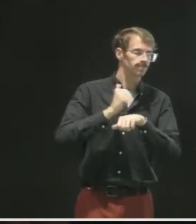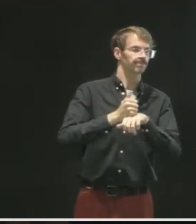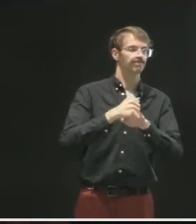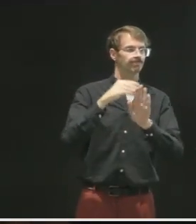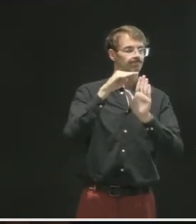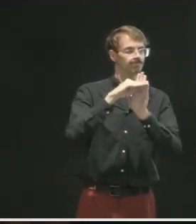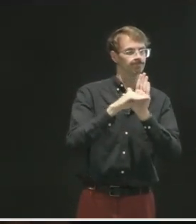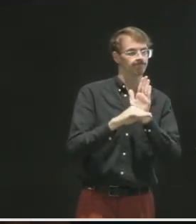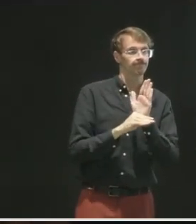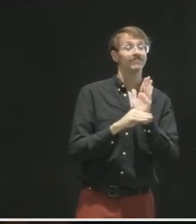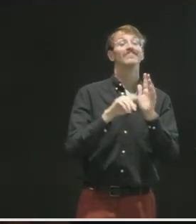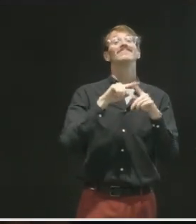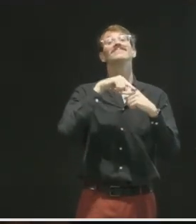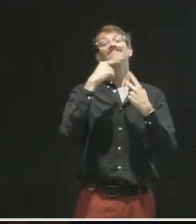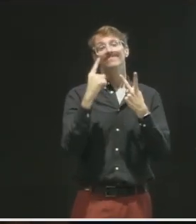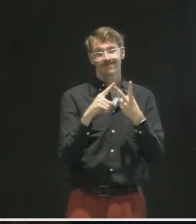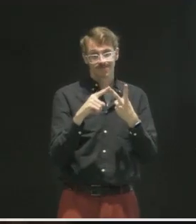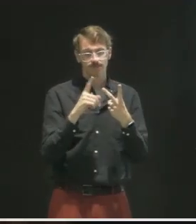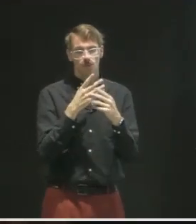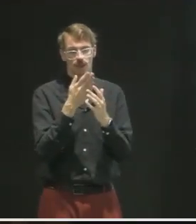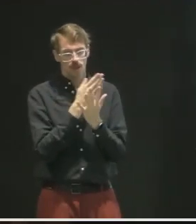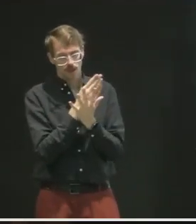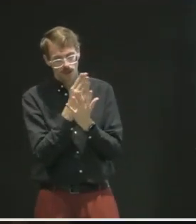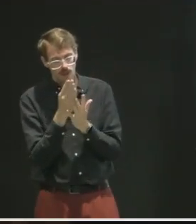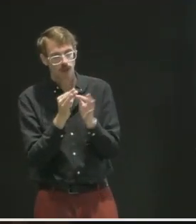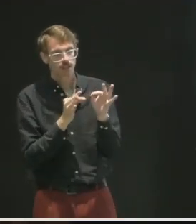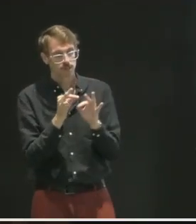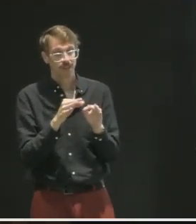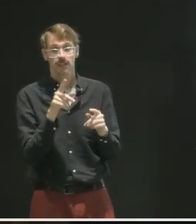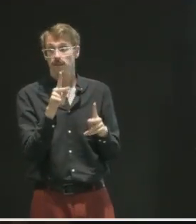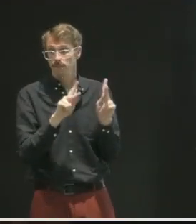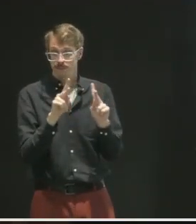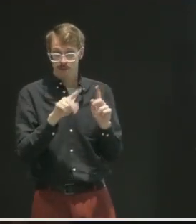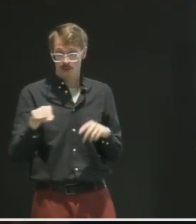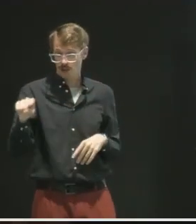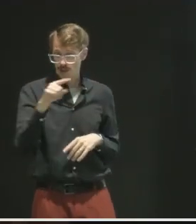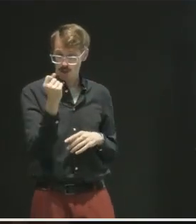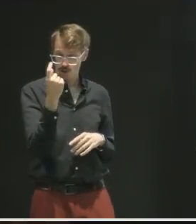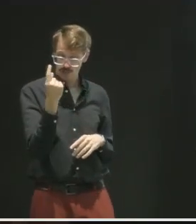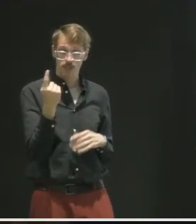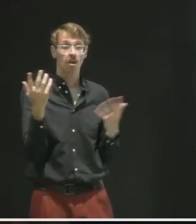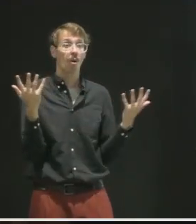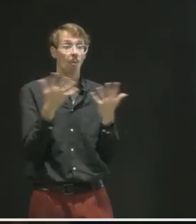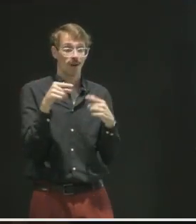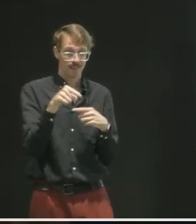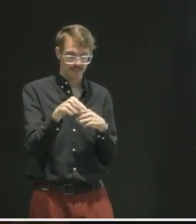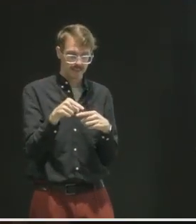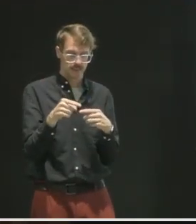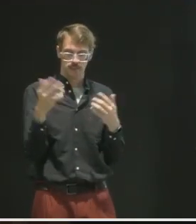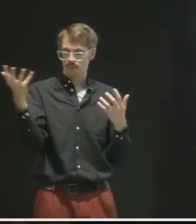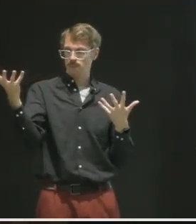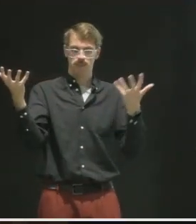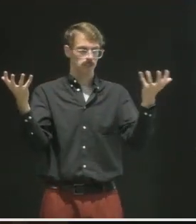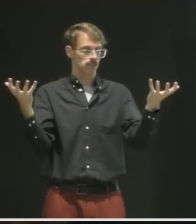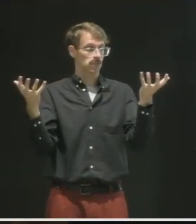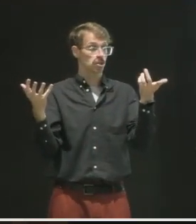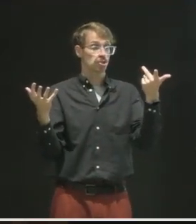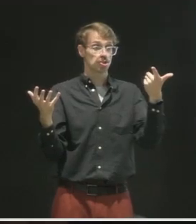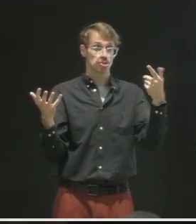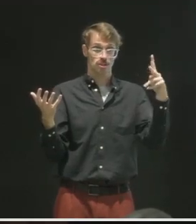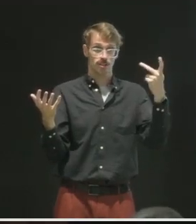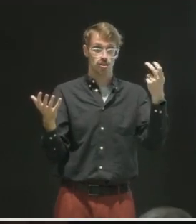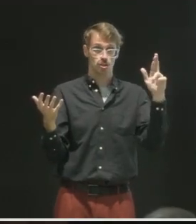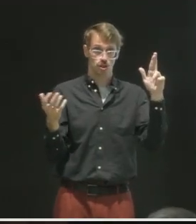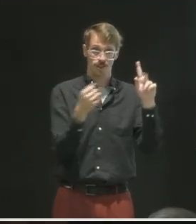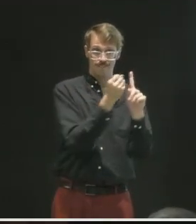it also goes on to explain so that the user begins to understand what is this intersection between